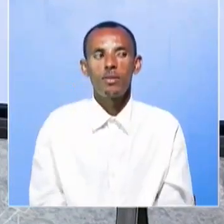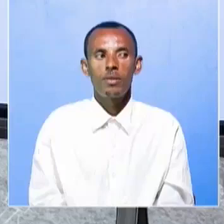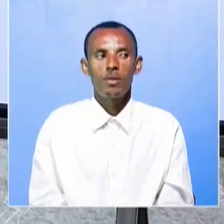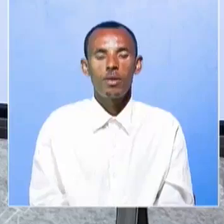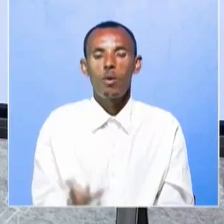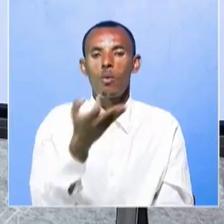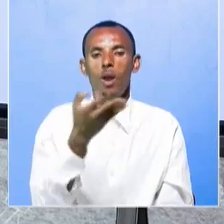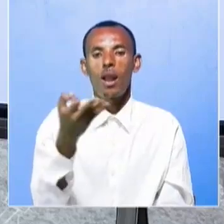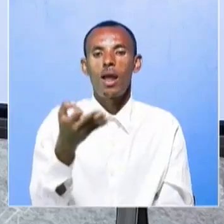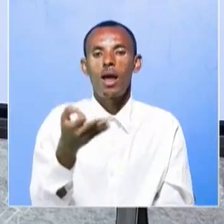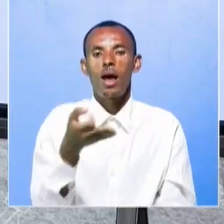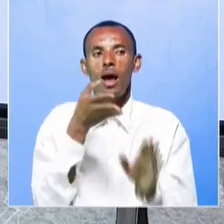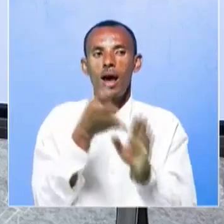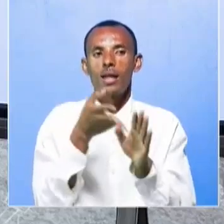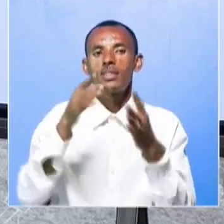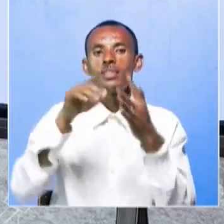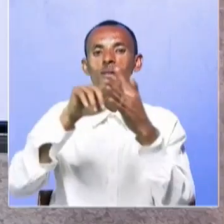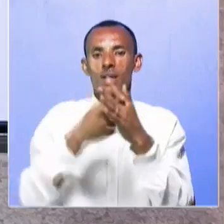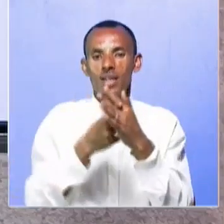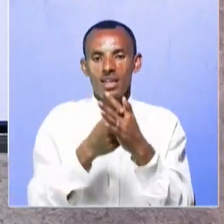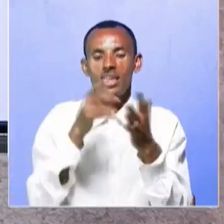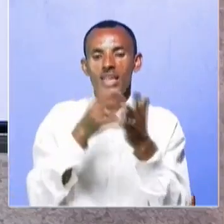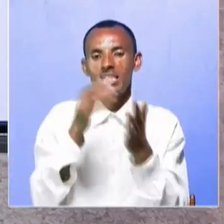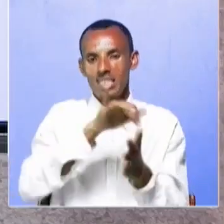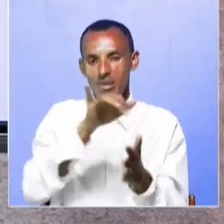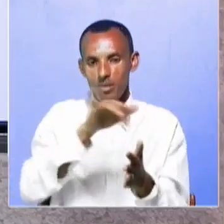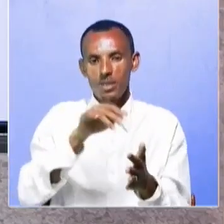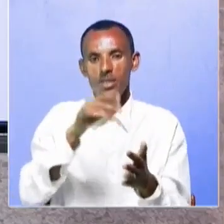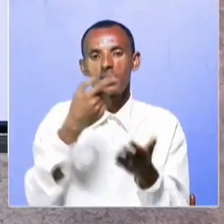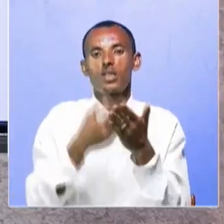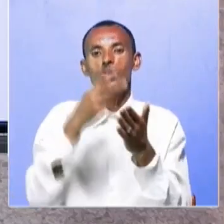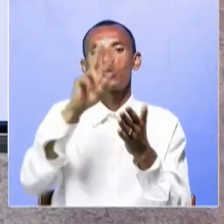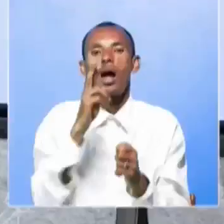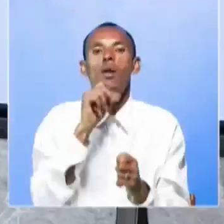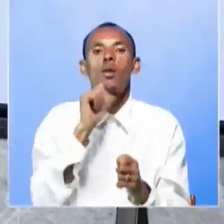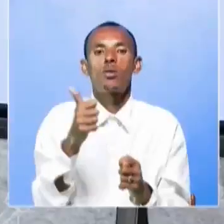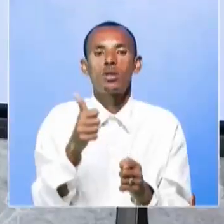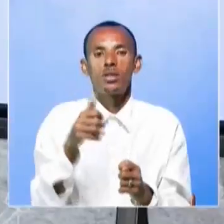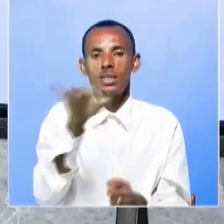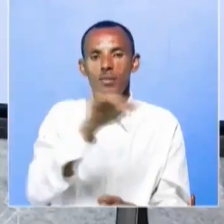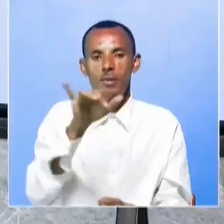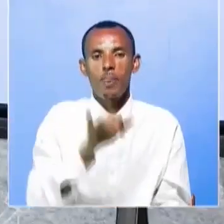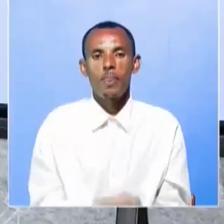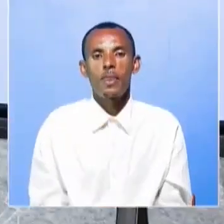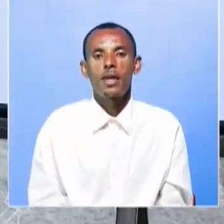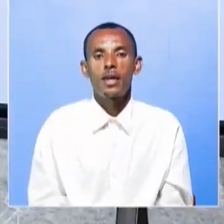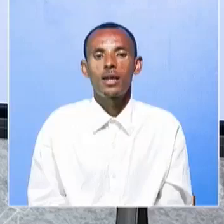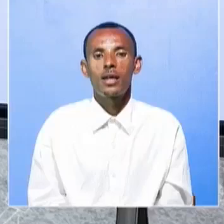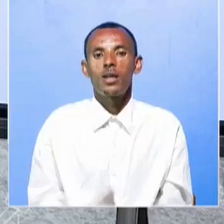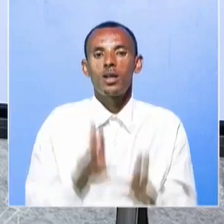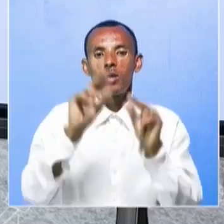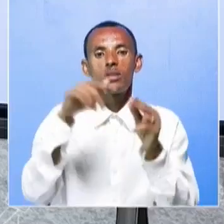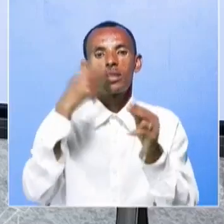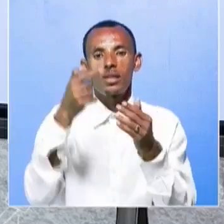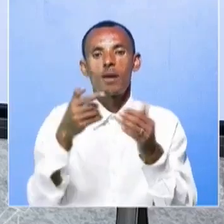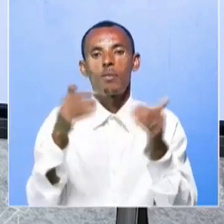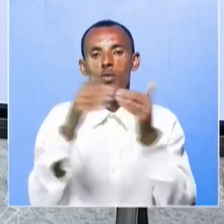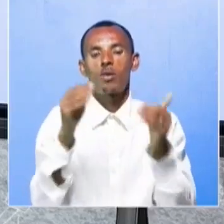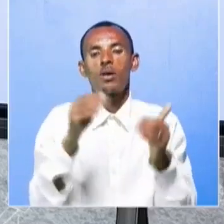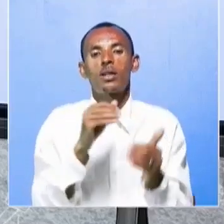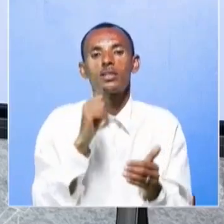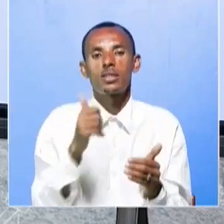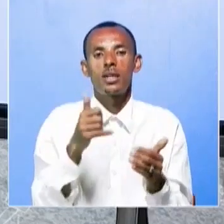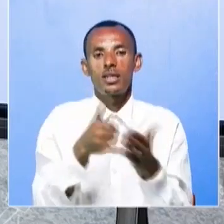Well, at the beginning, it seems these two triangles are not similar. I'm not saying about congruency, it's